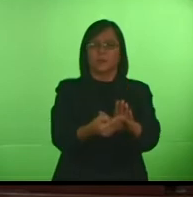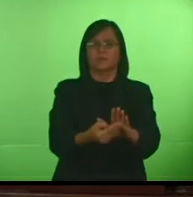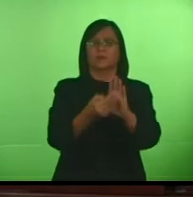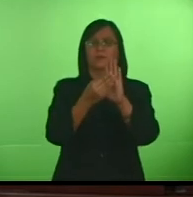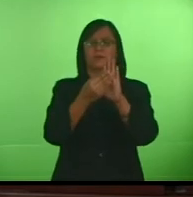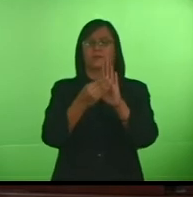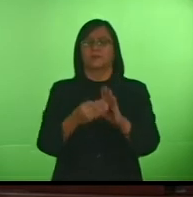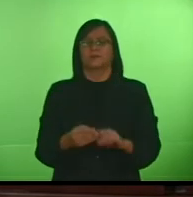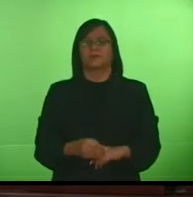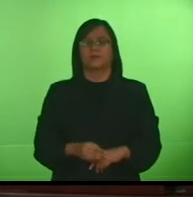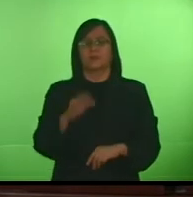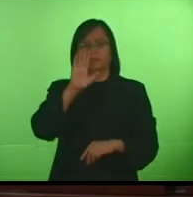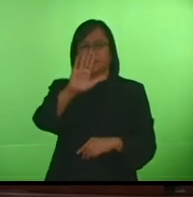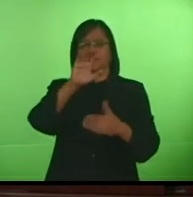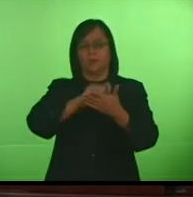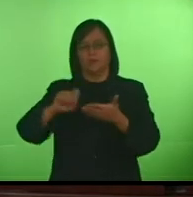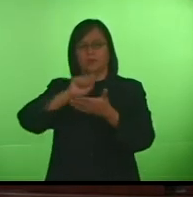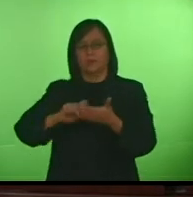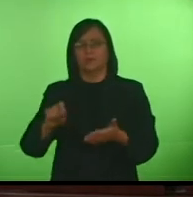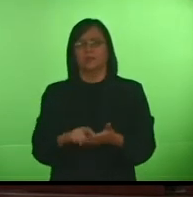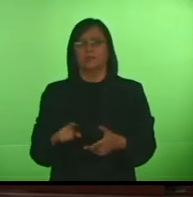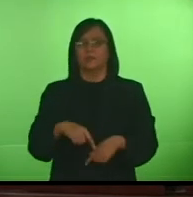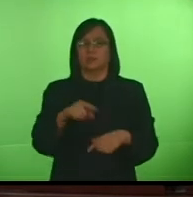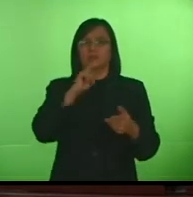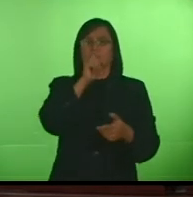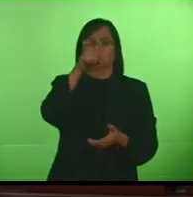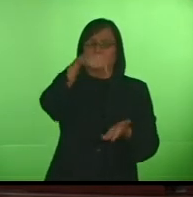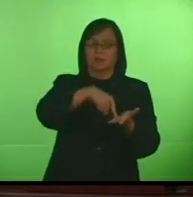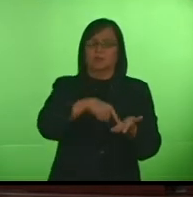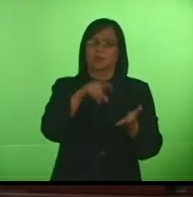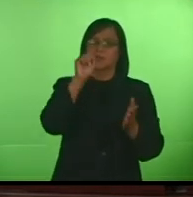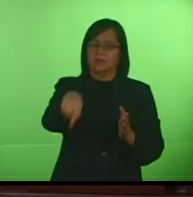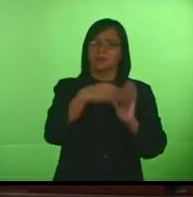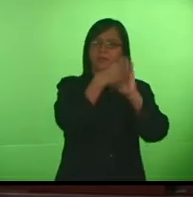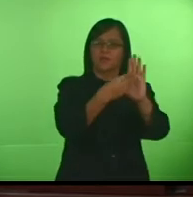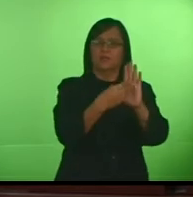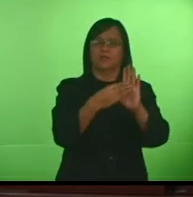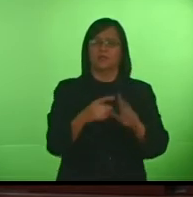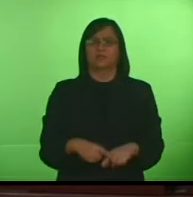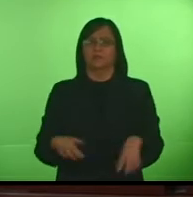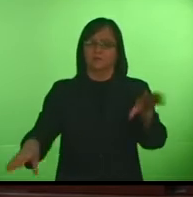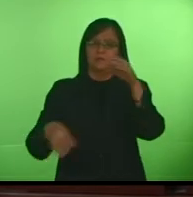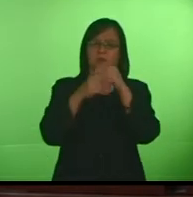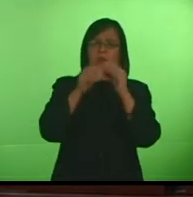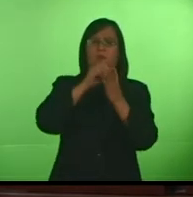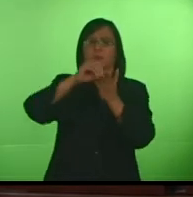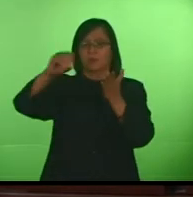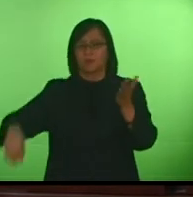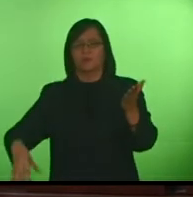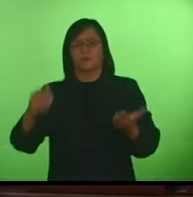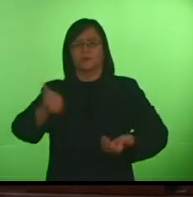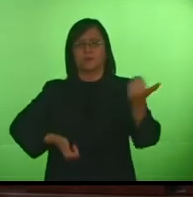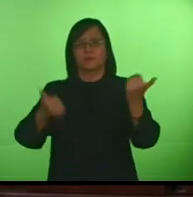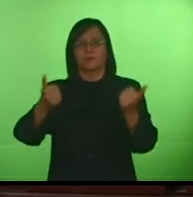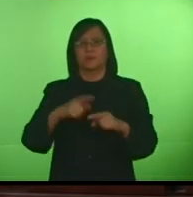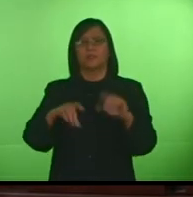the writing. Evidence is needed here, either inductively or deductively. Samples of evidence